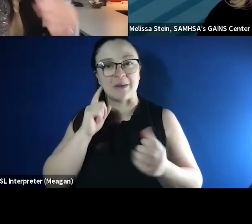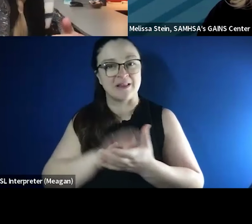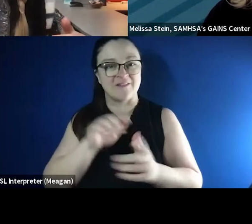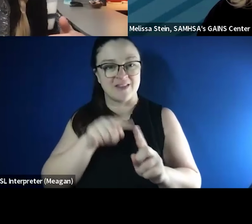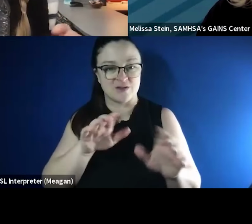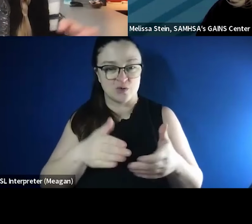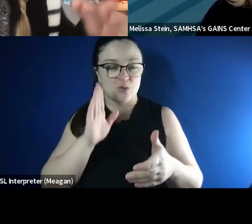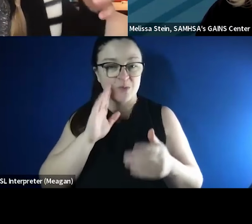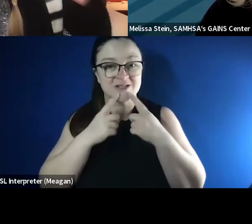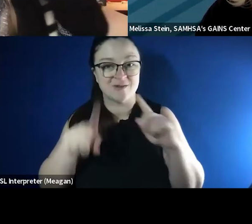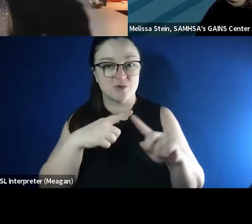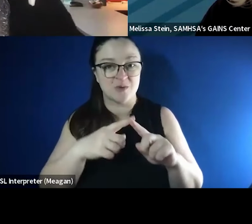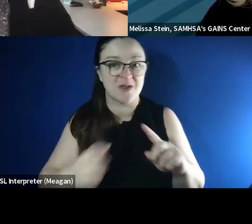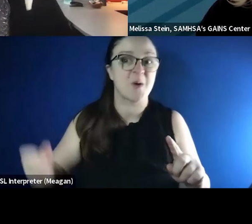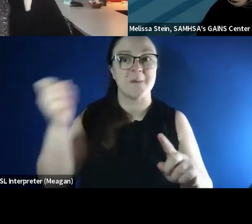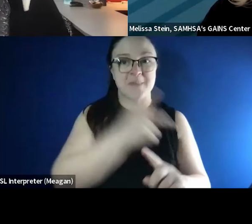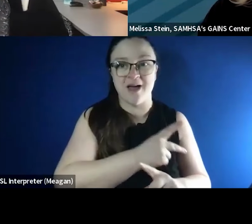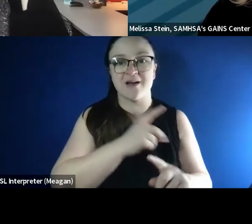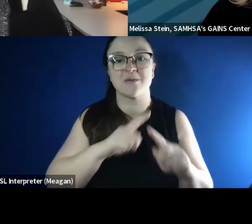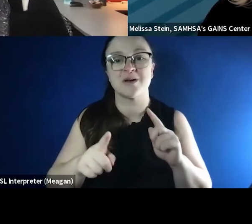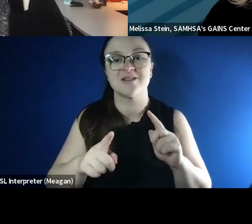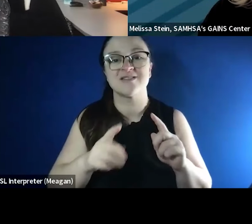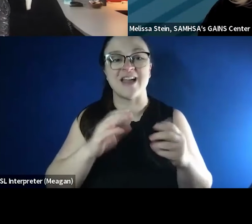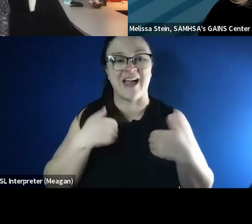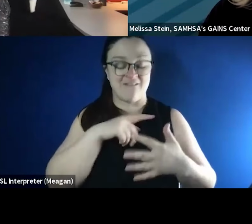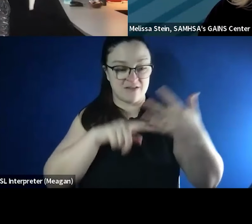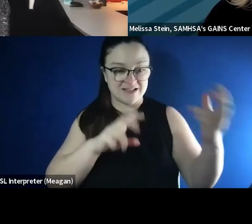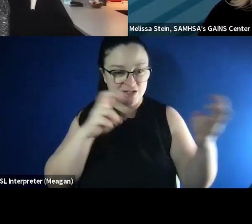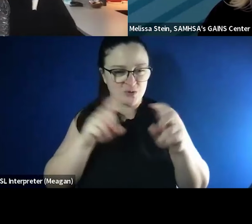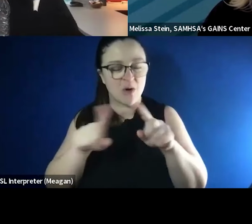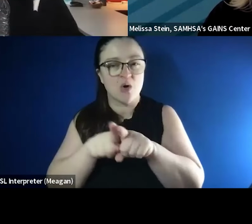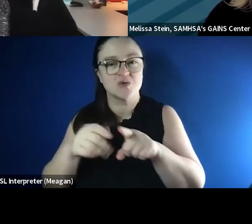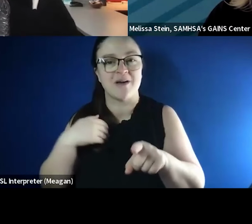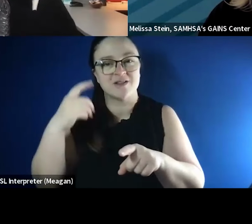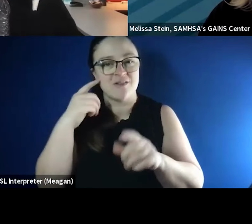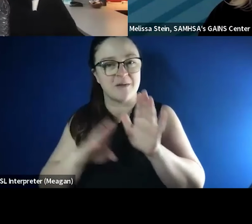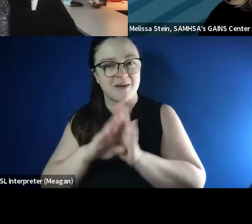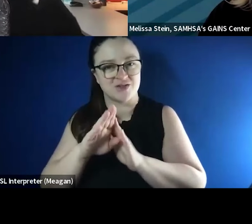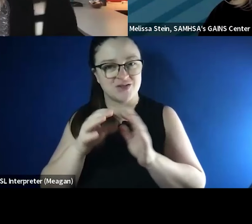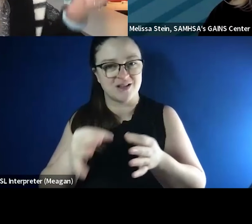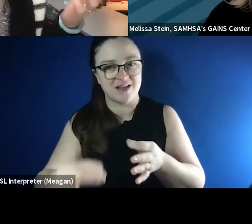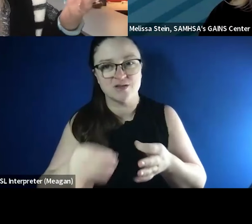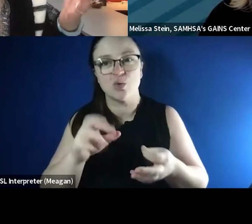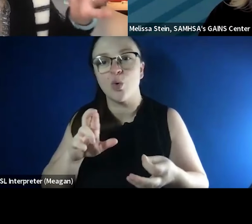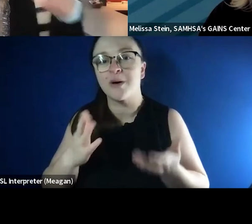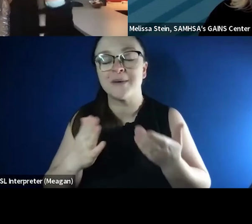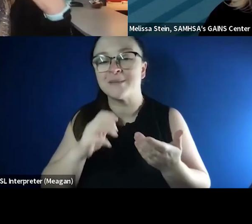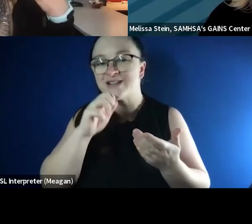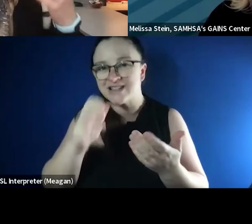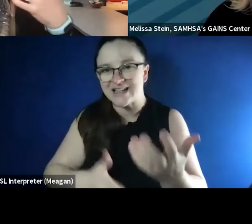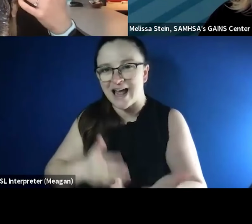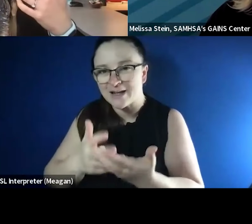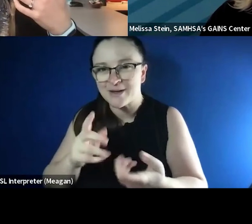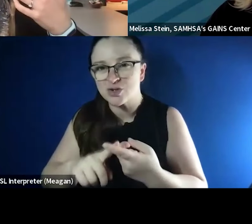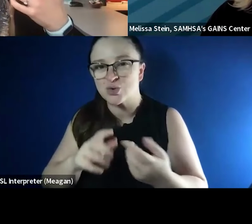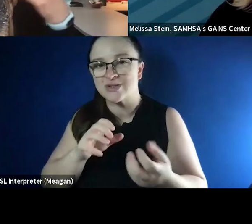They have all of these issues. Oh, and they might also have developmental delays or not have been, you know, acculturated to society, which was